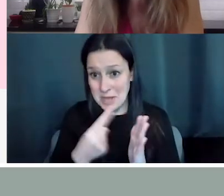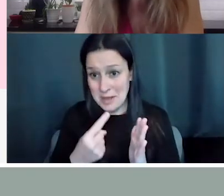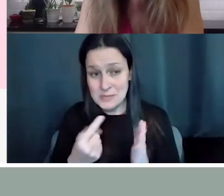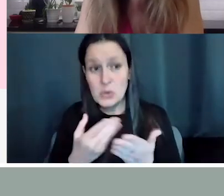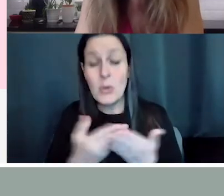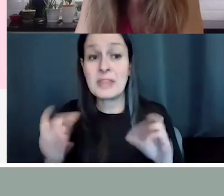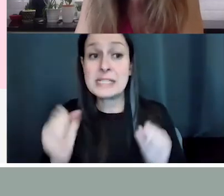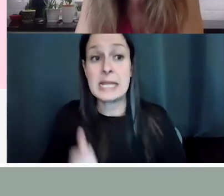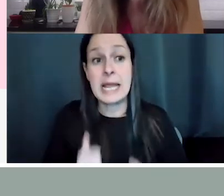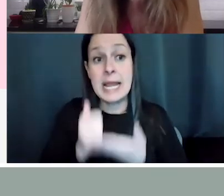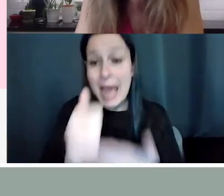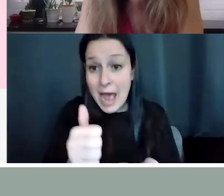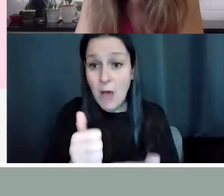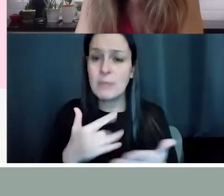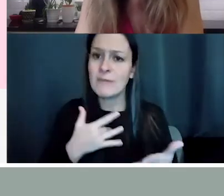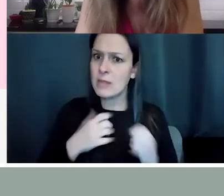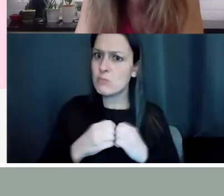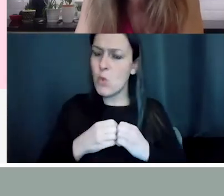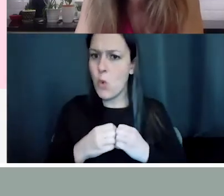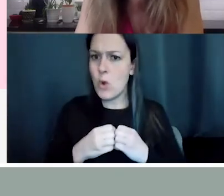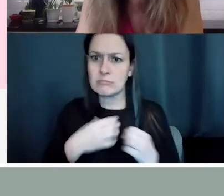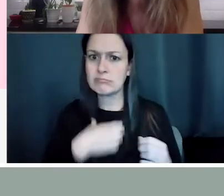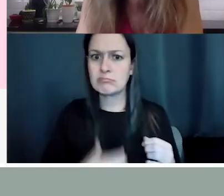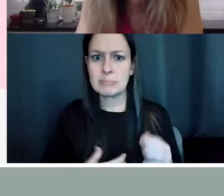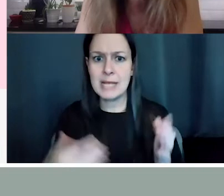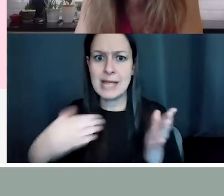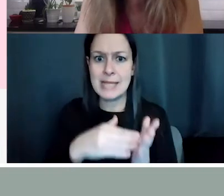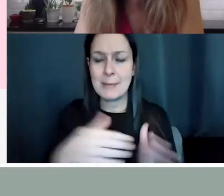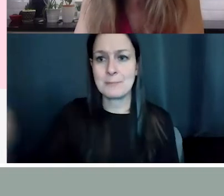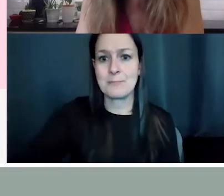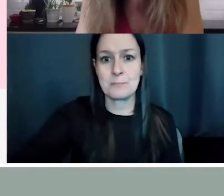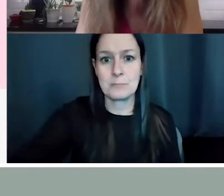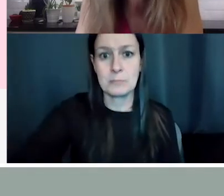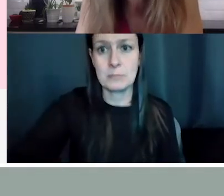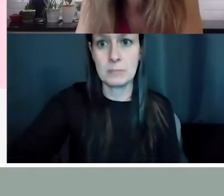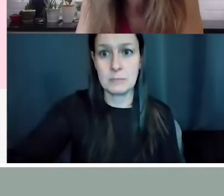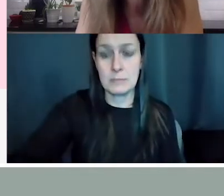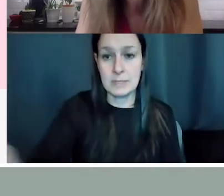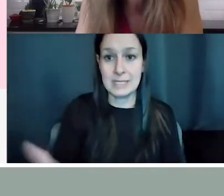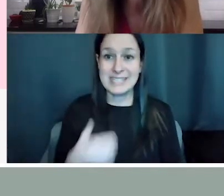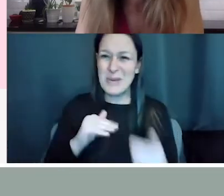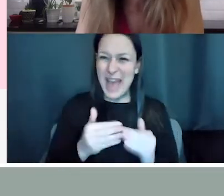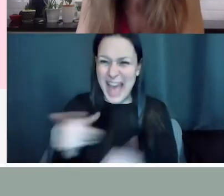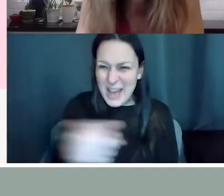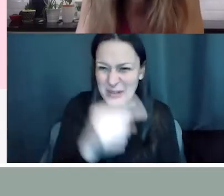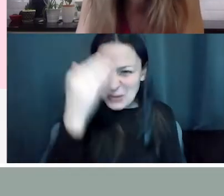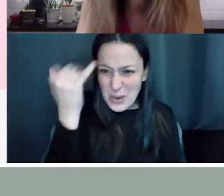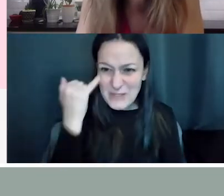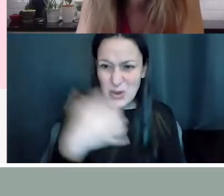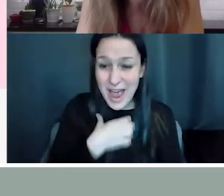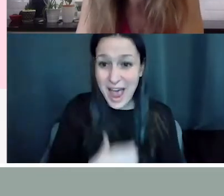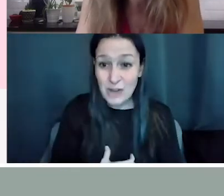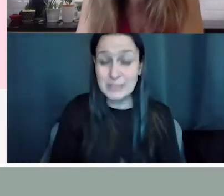of help you tap into your appetite if it's a little off. So how do you know if you're hungry?